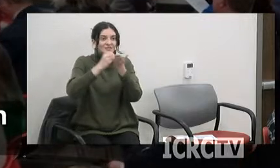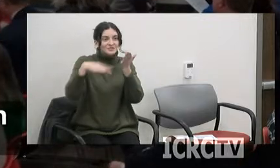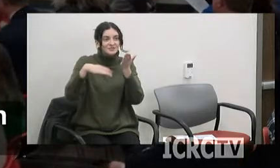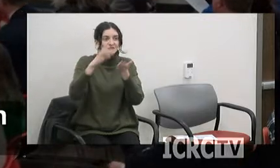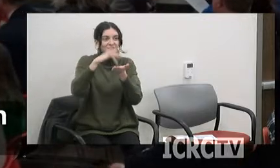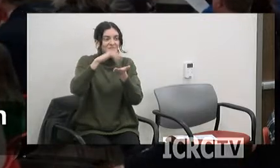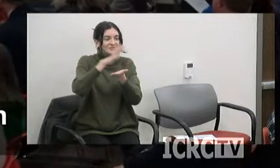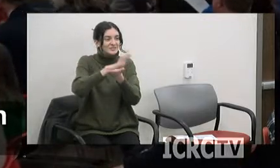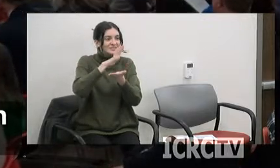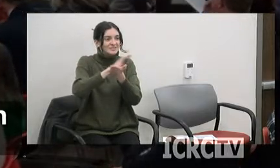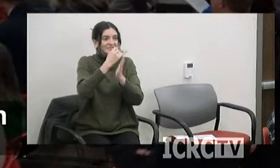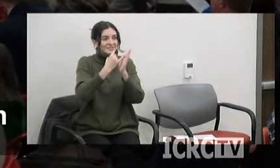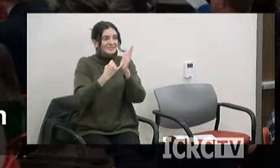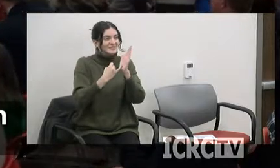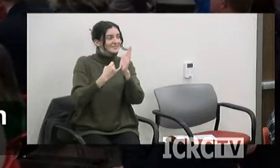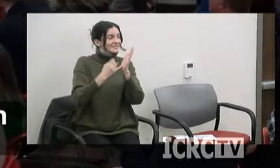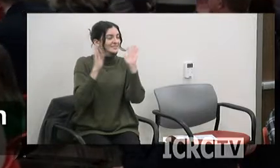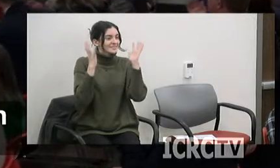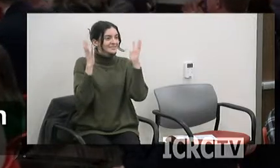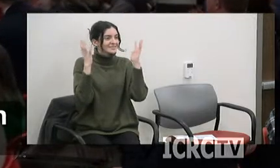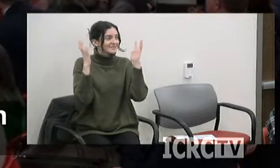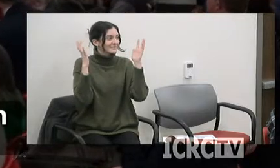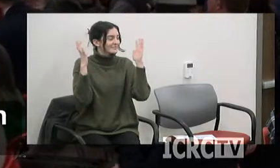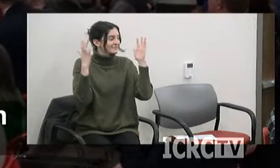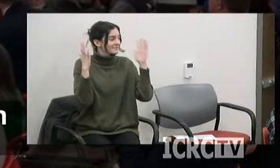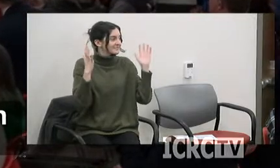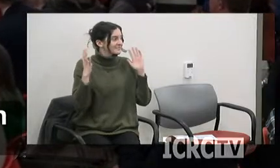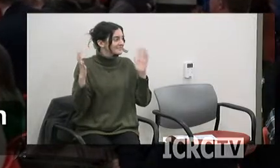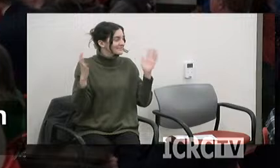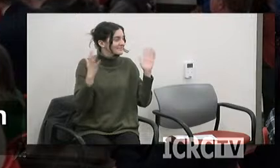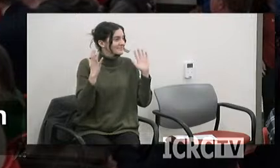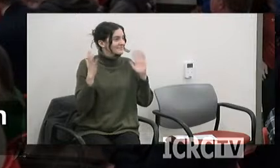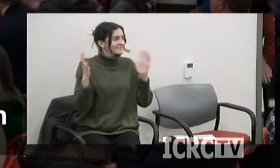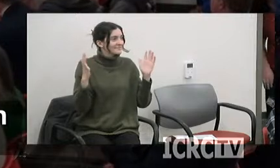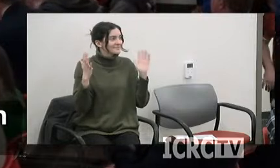Ms. DeSgrange, Ms. Whitty, Mrs. Gatz, for cultivating art in your building.